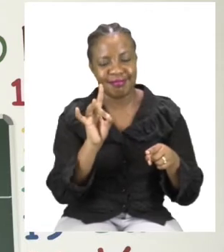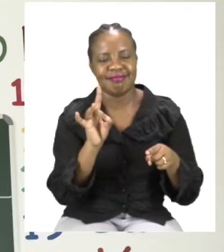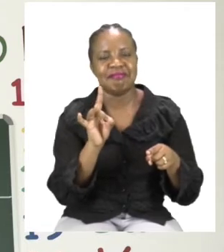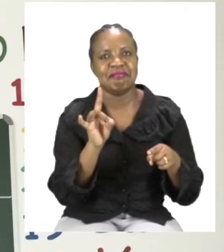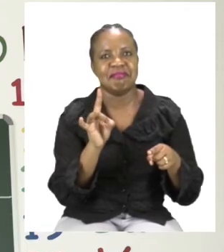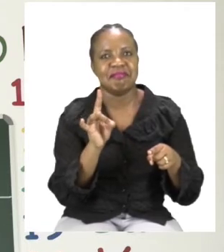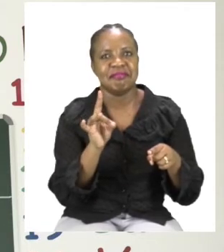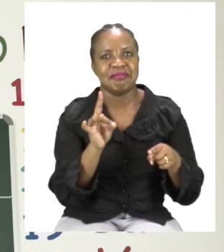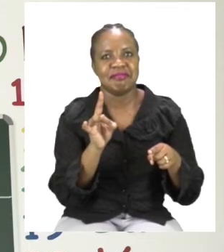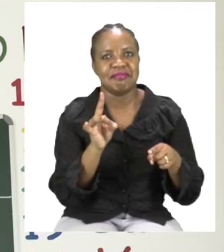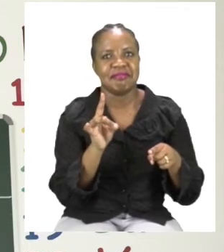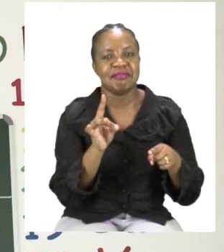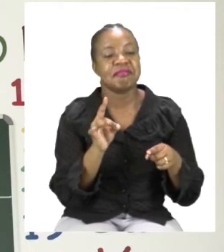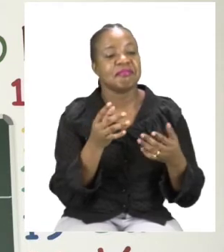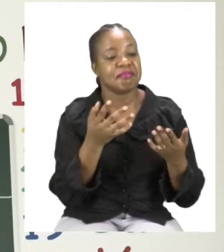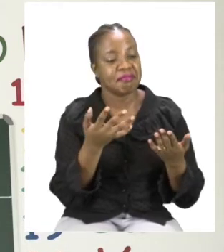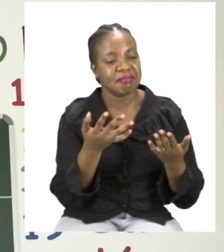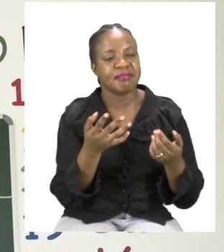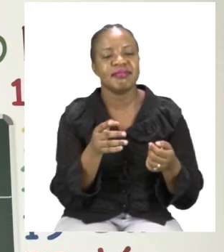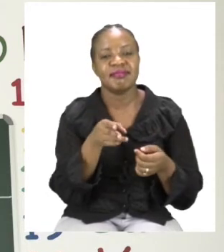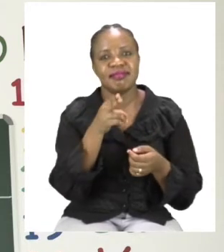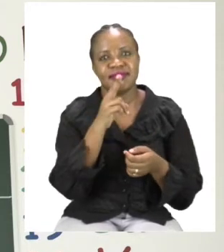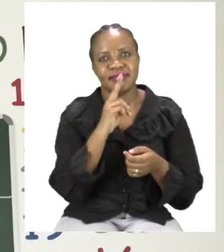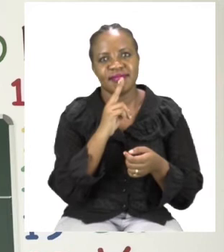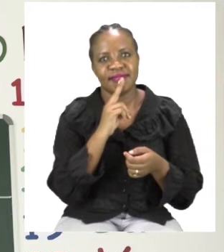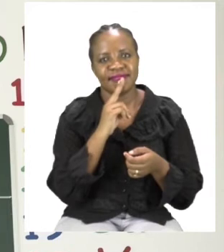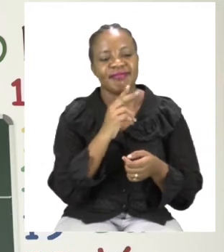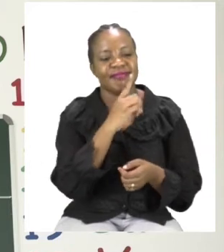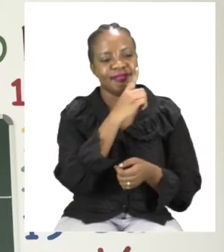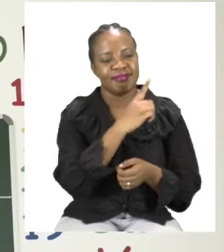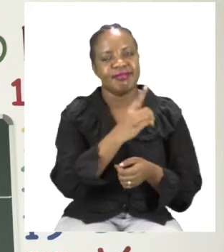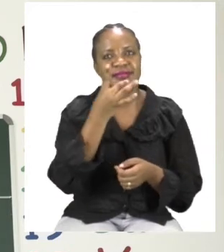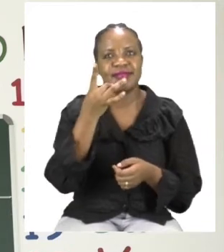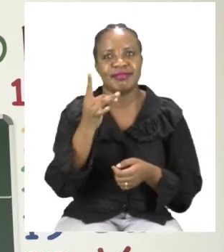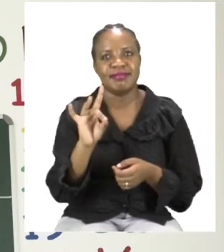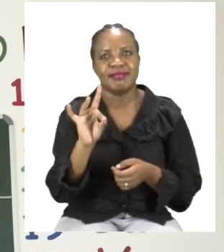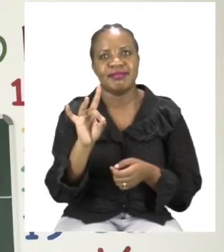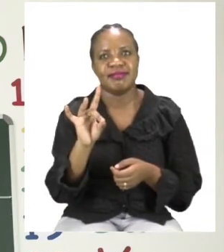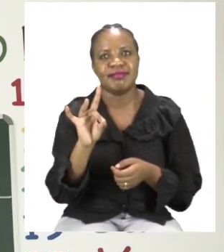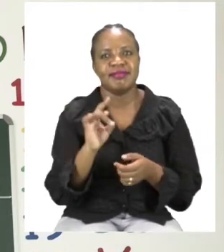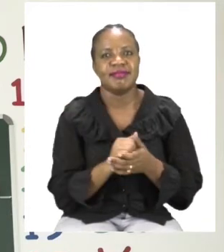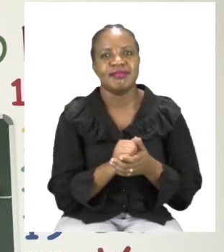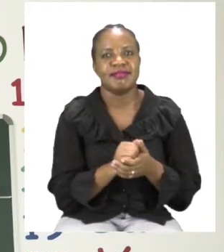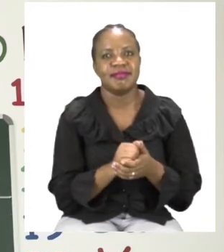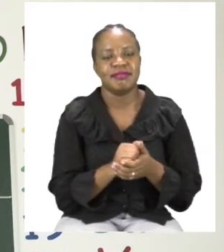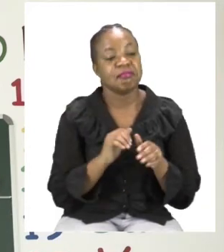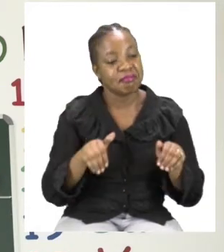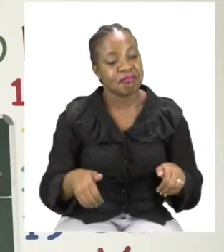18. So our answer is 18. Now, boys and